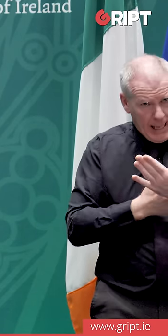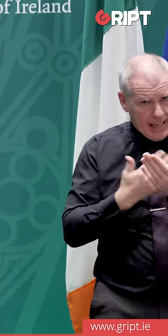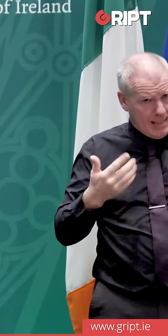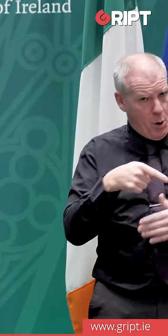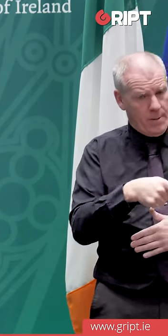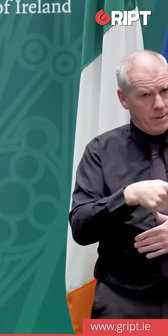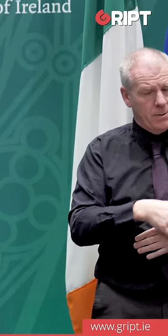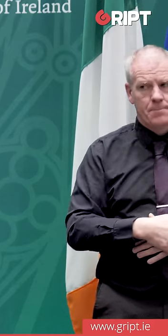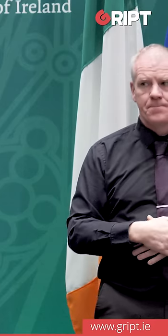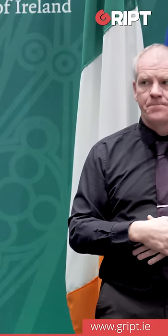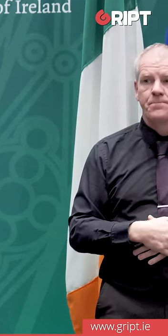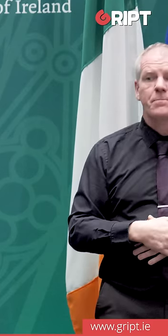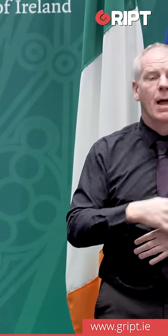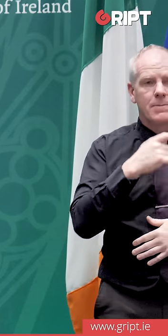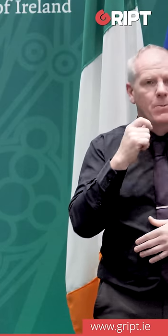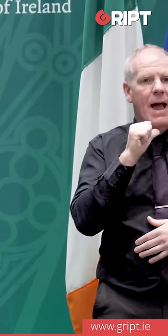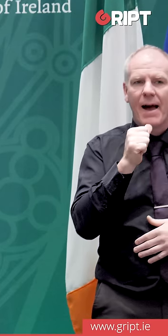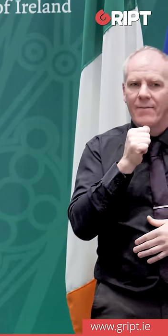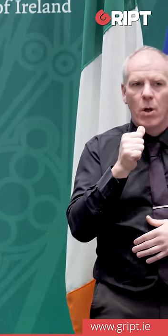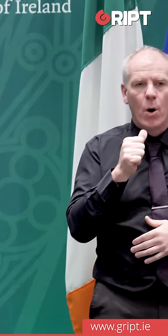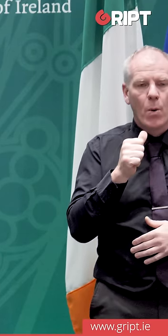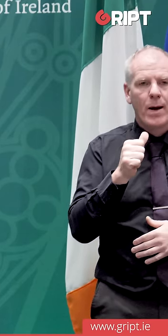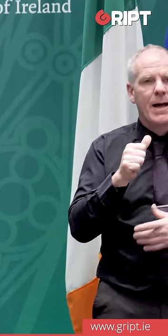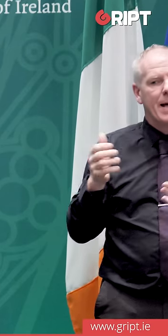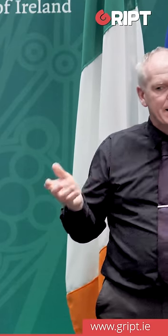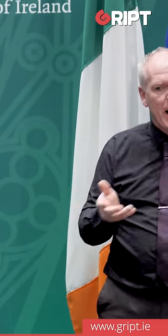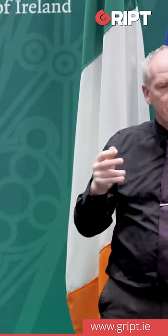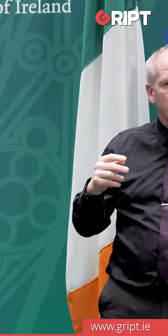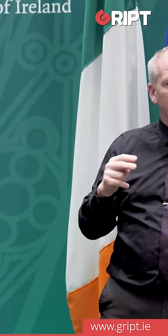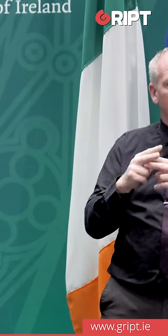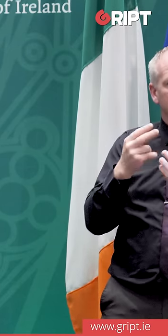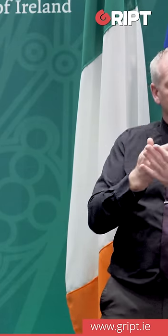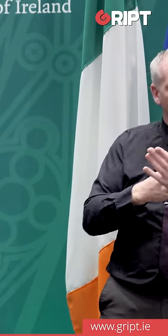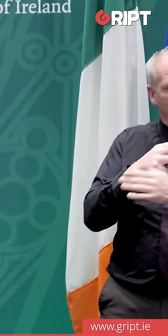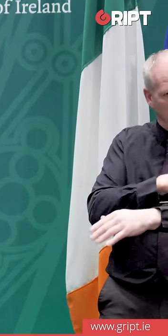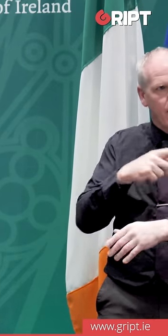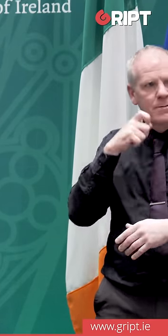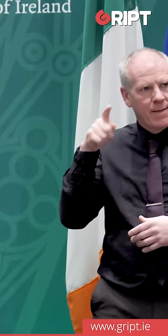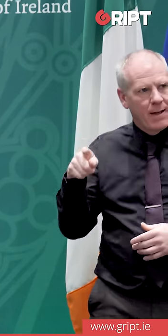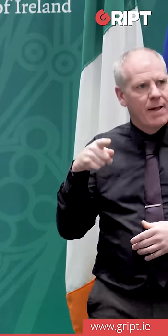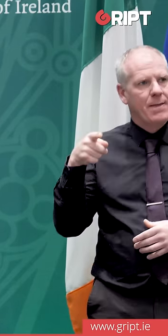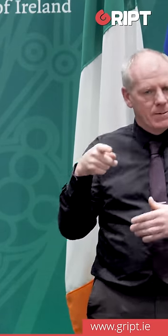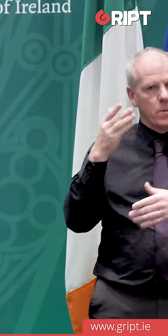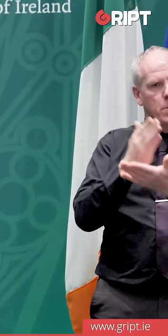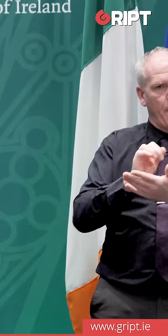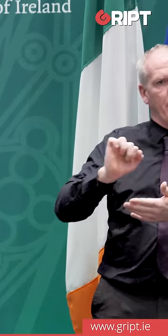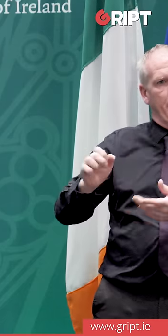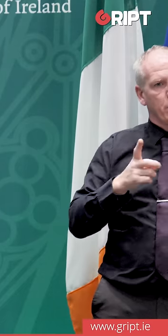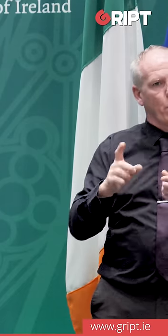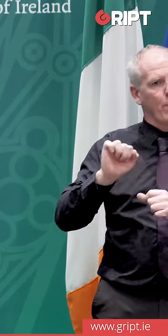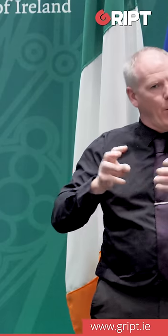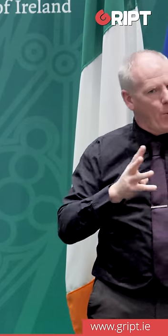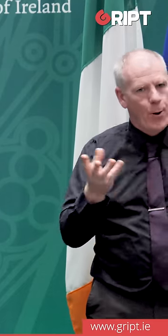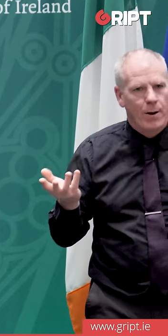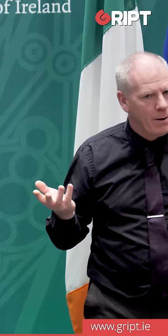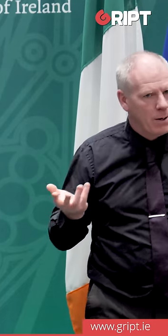currently? What I'm saying is we don't have incitement to violence legislation. The Gardaí are telling me that is prohibiting them in actually doing